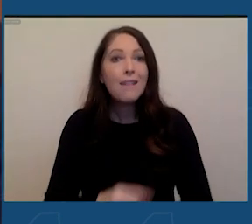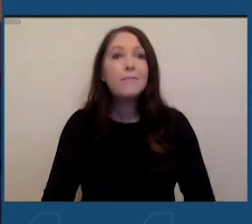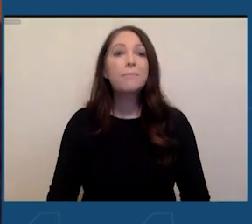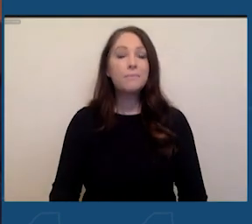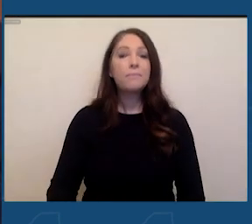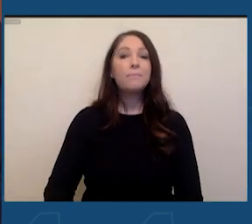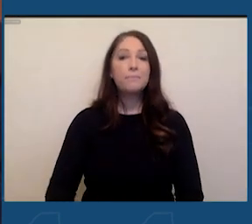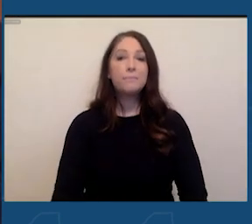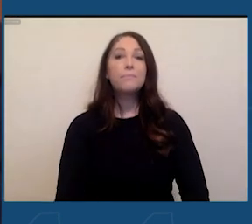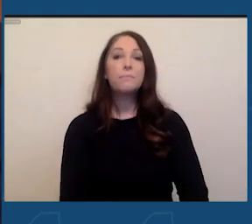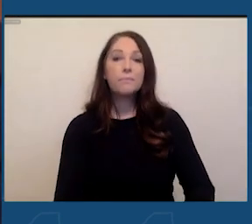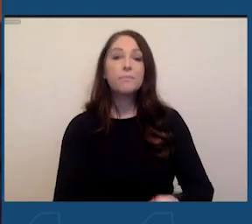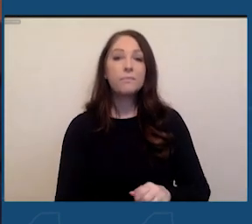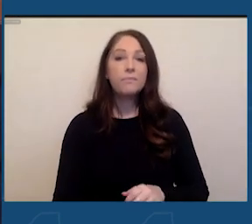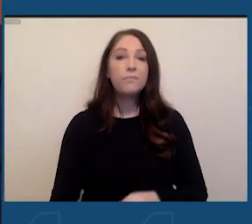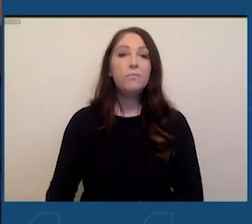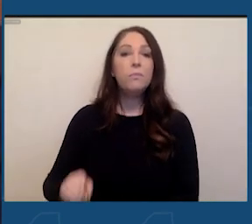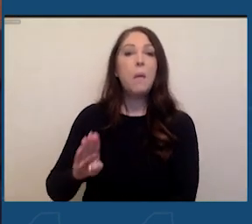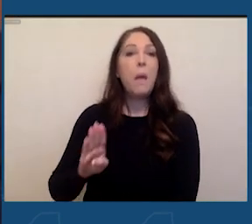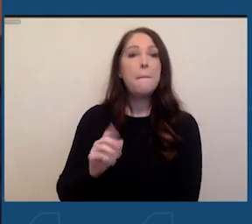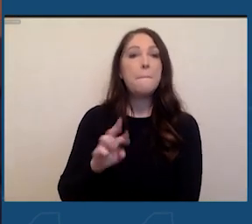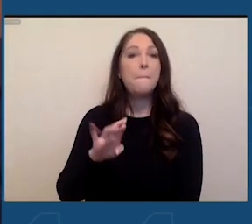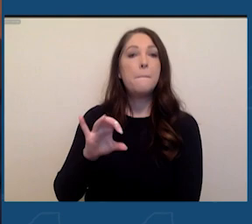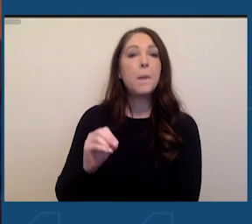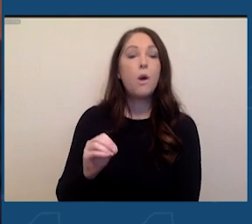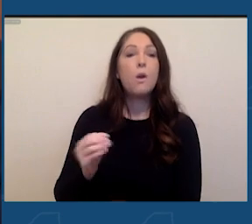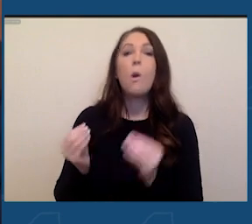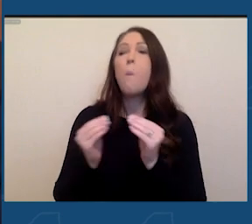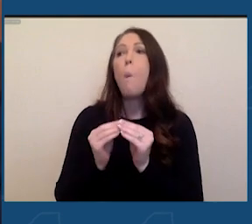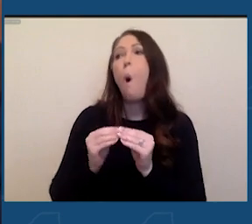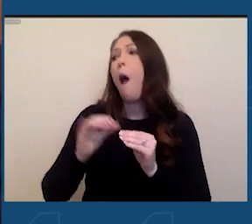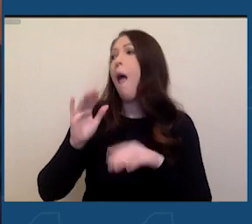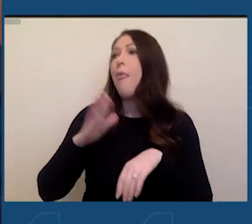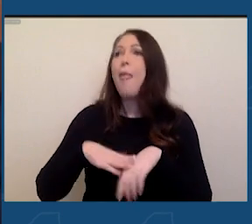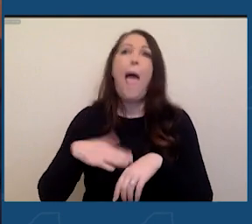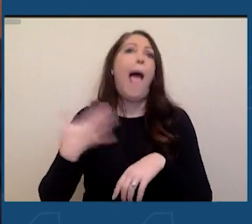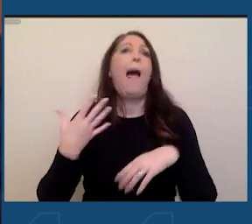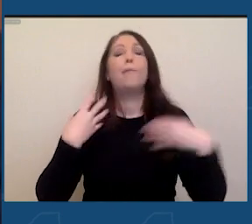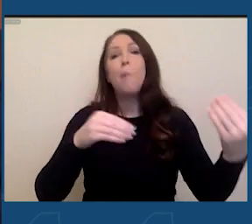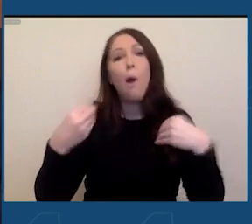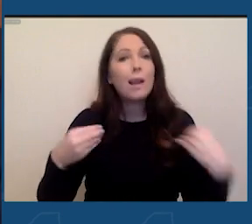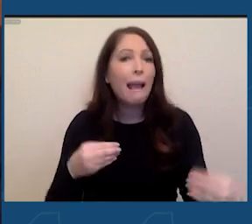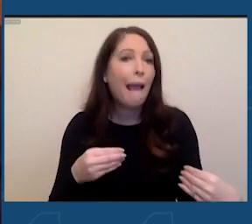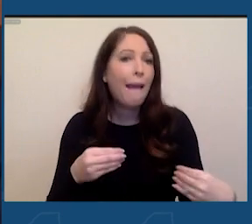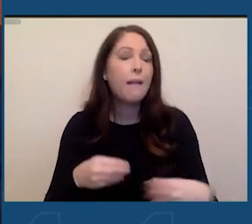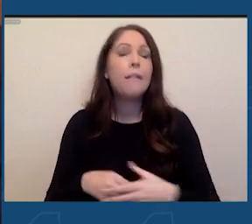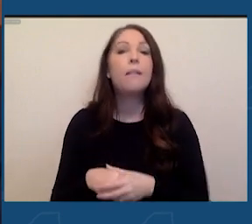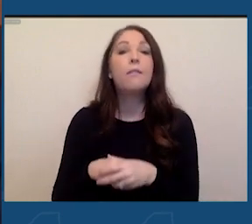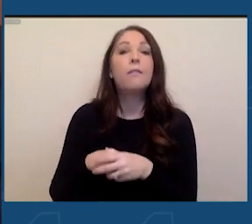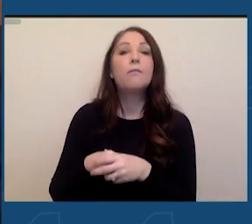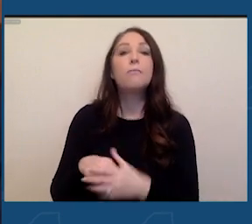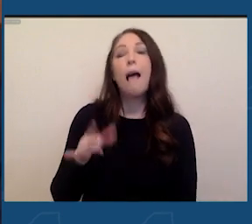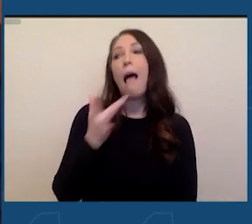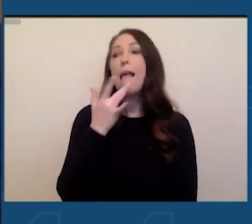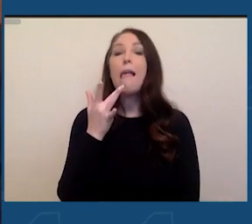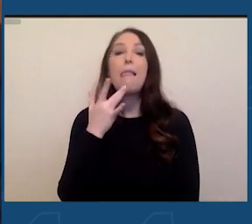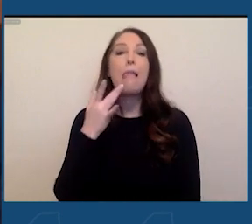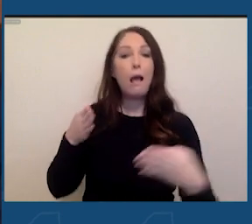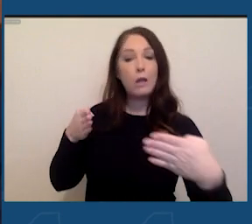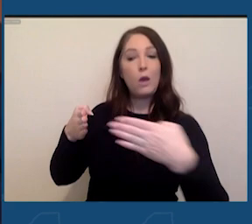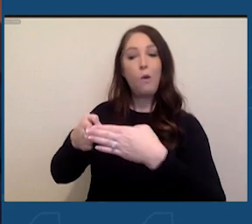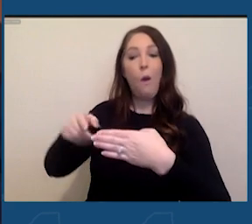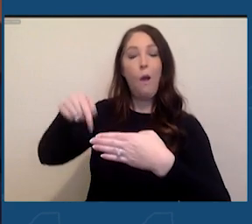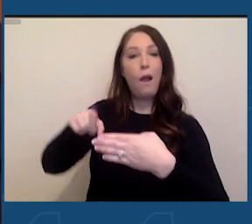El Barrio is much more than La Marqueta. It's much more than the Lucky Corner on 116th Street